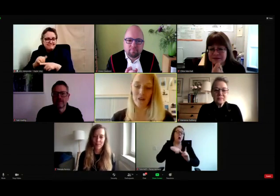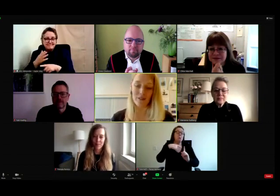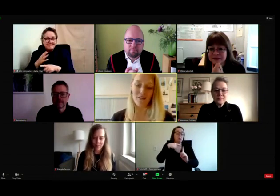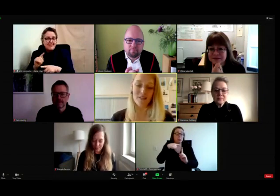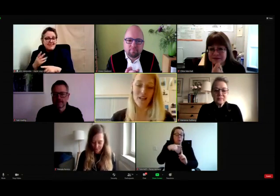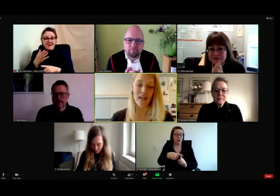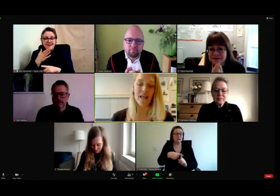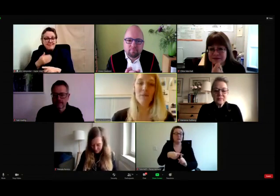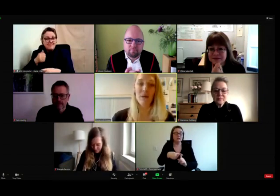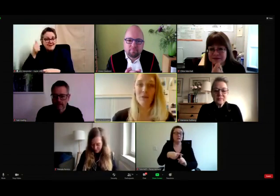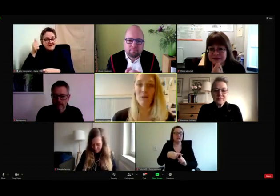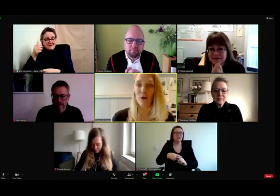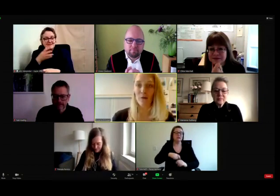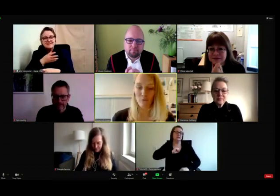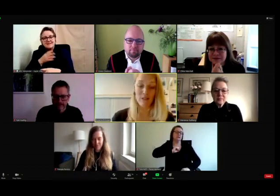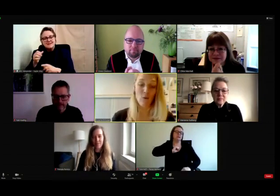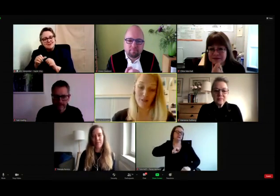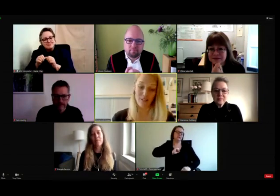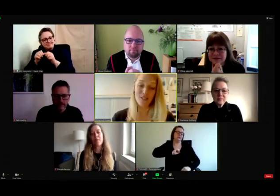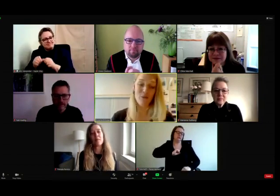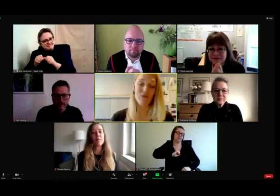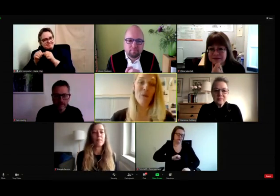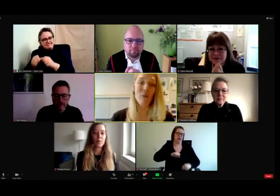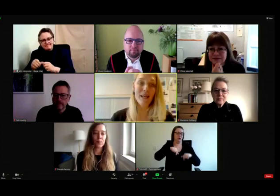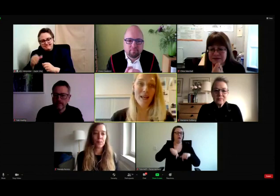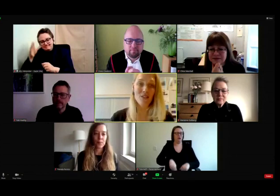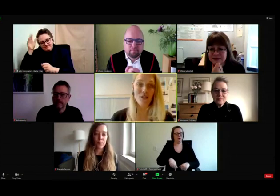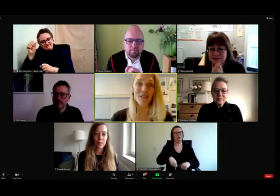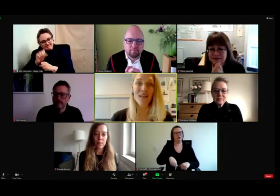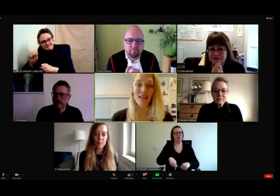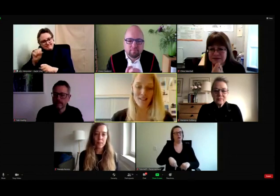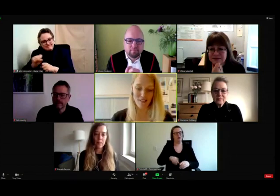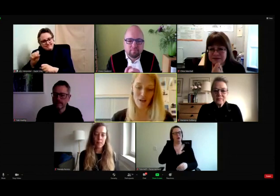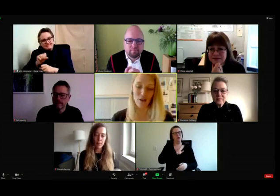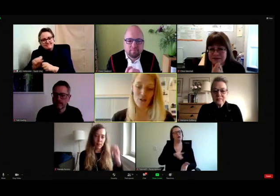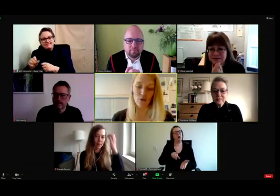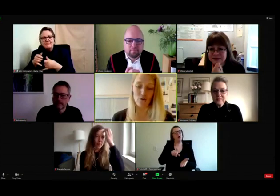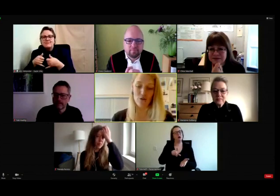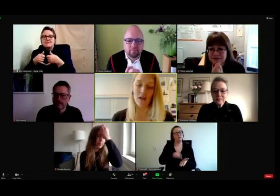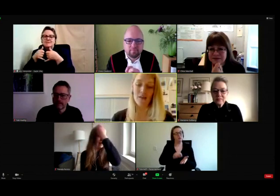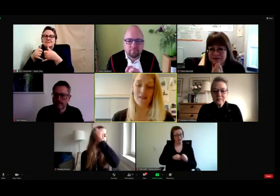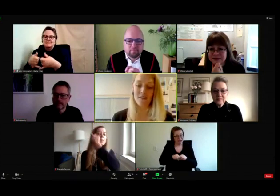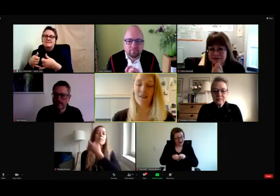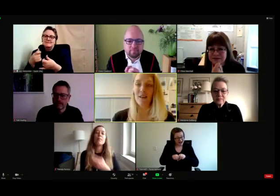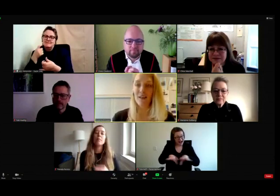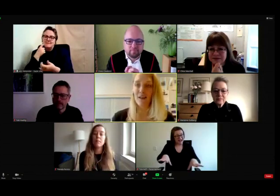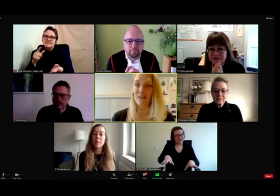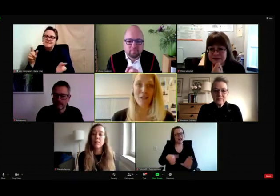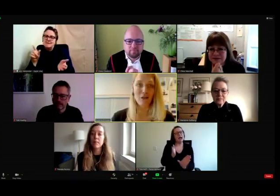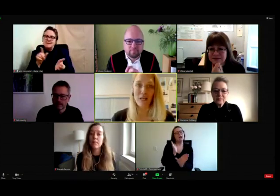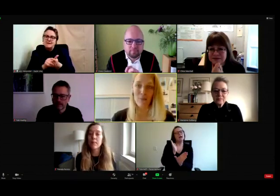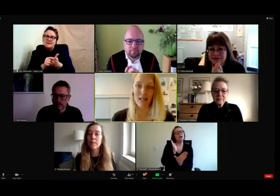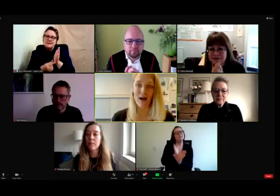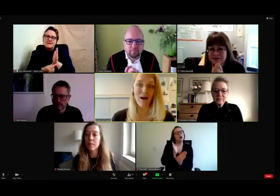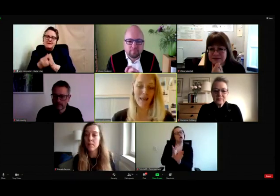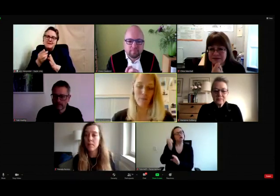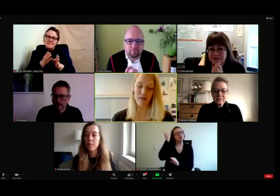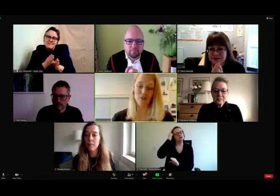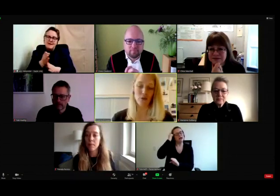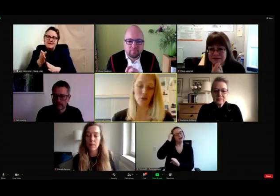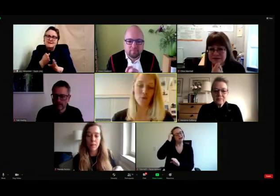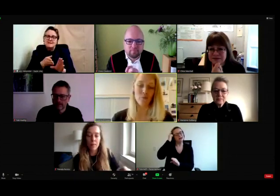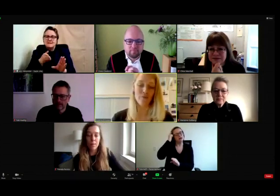your perseverance has been rewarded with a publication in Psychological Science, an